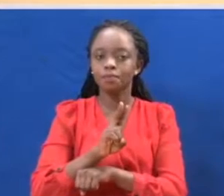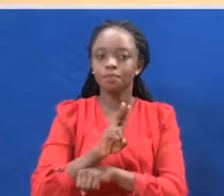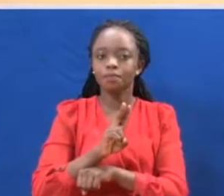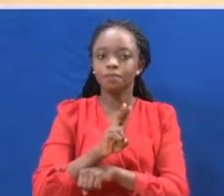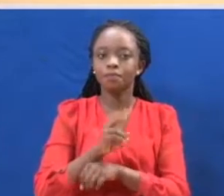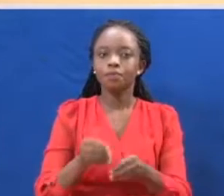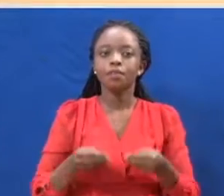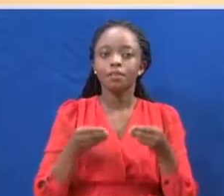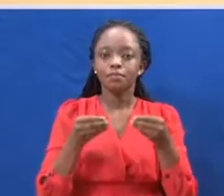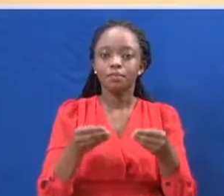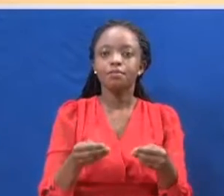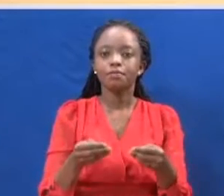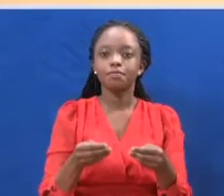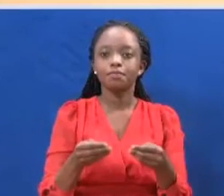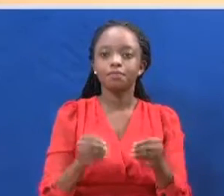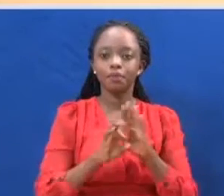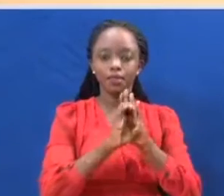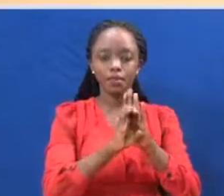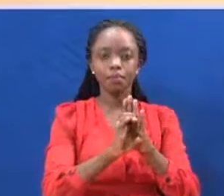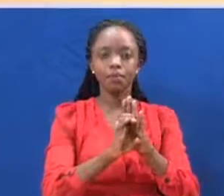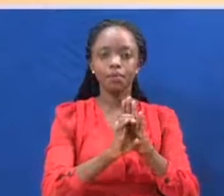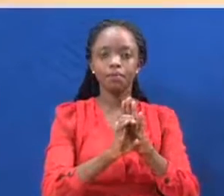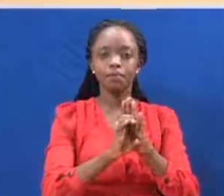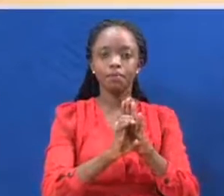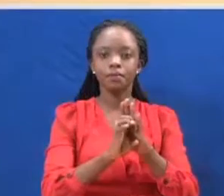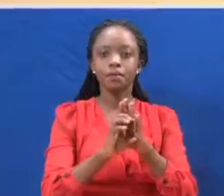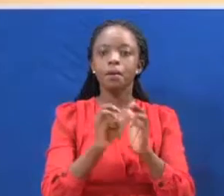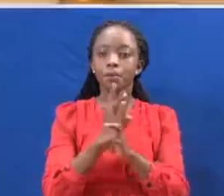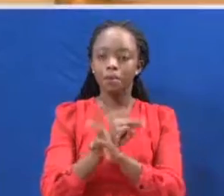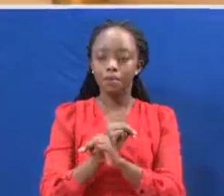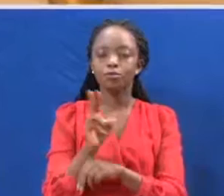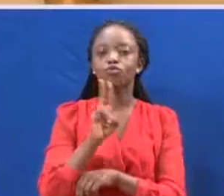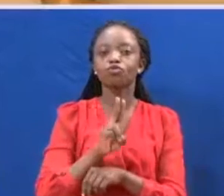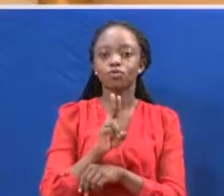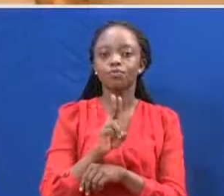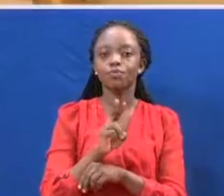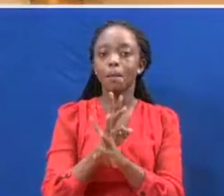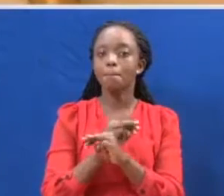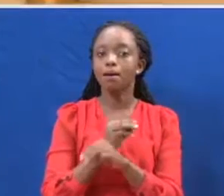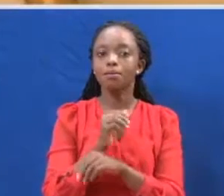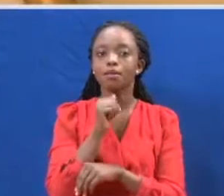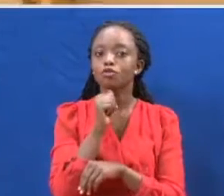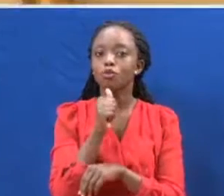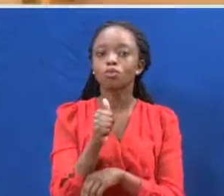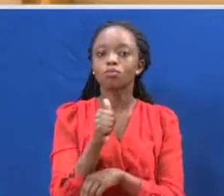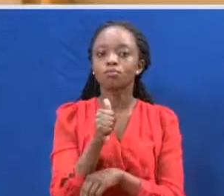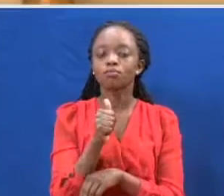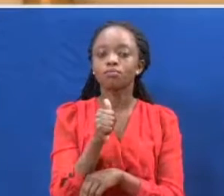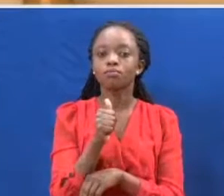Give them examples the way the maths developed. Mathematics is not all,